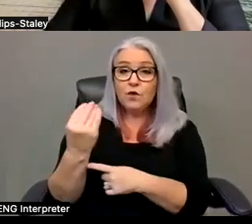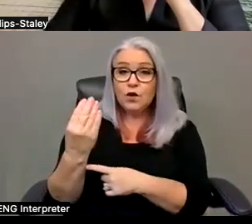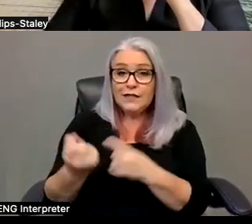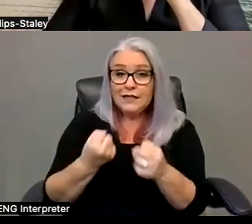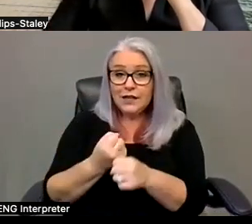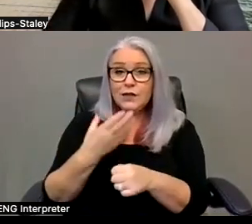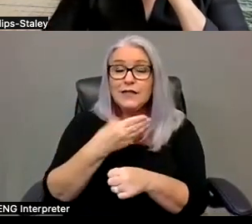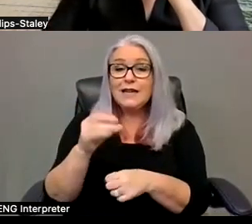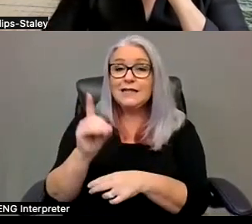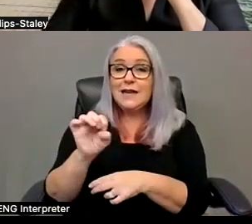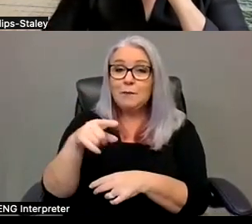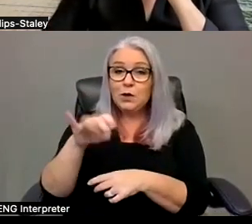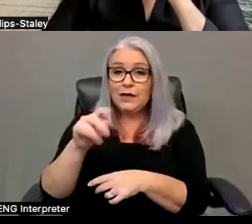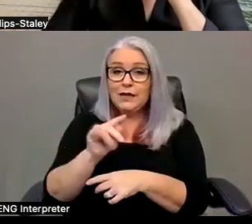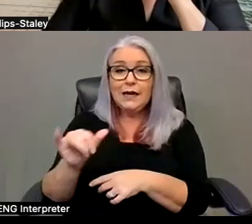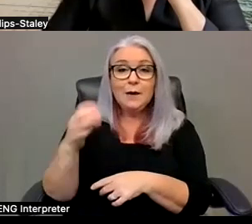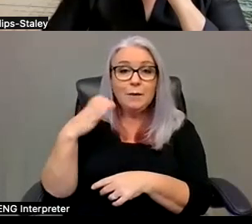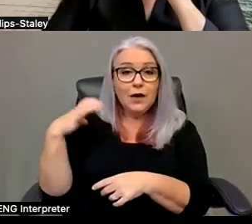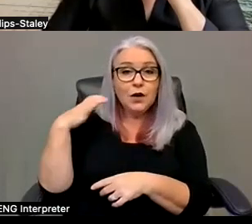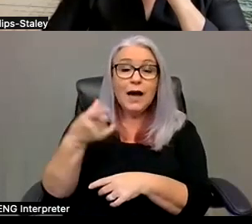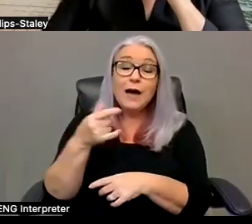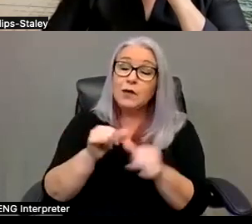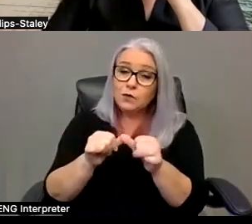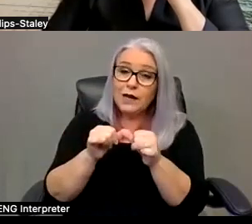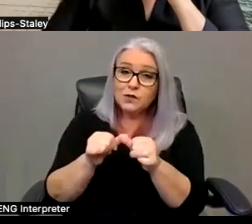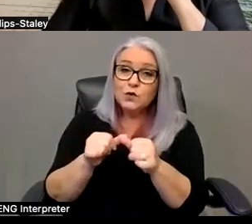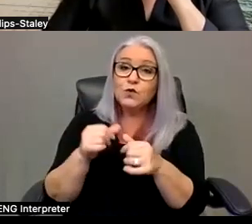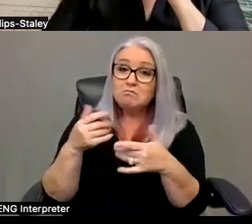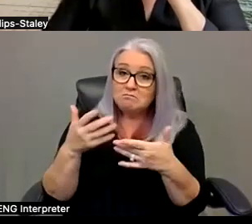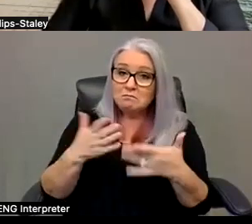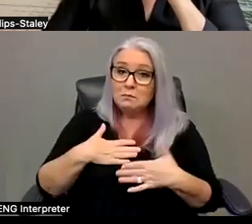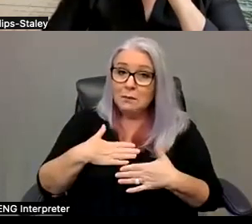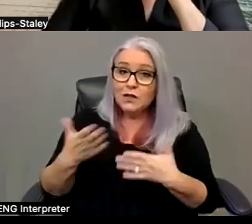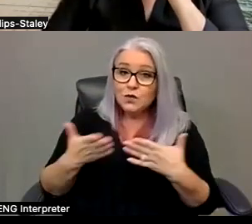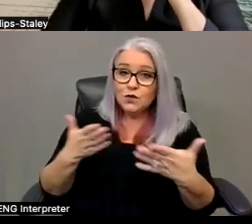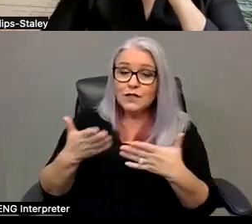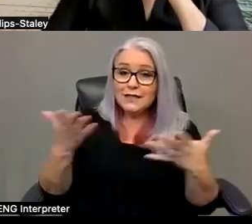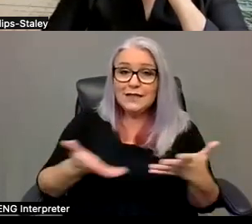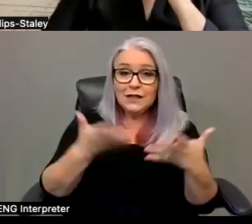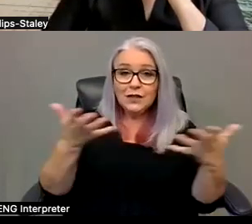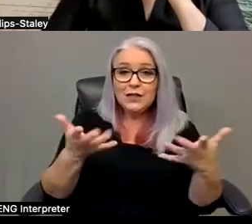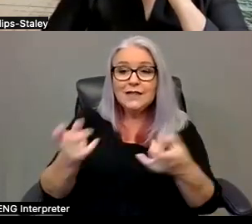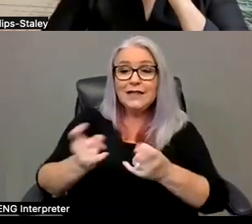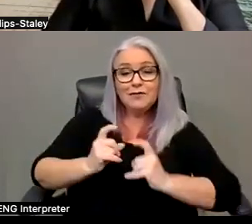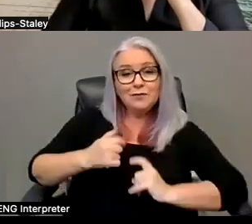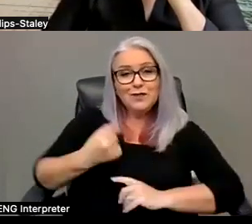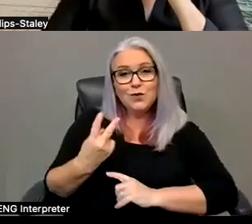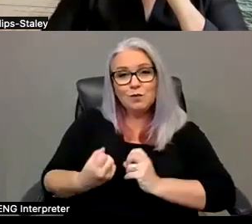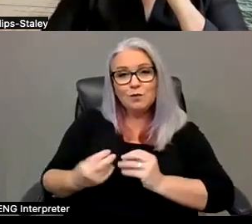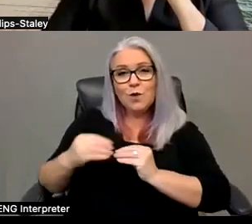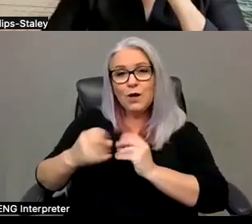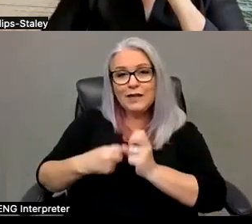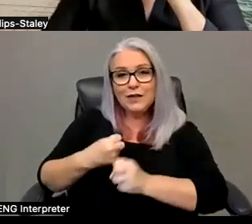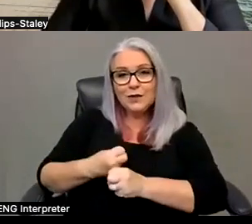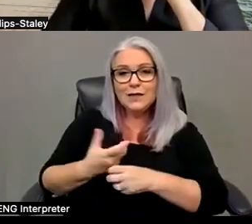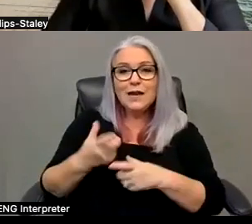Mayor during the past 2 years. I'd very much like to continue my service, and I'm asking the people of Tarrytown to give me 2 more years. I spent the last